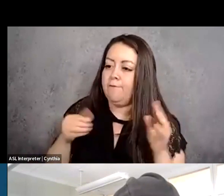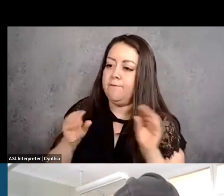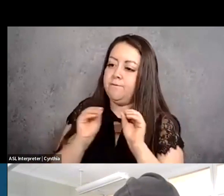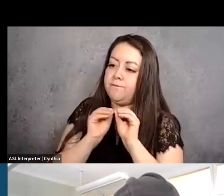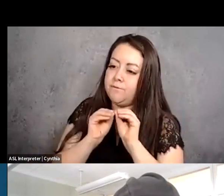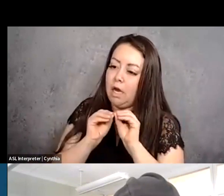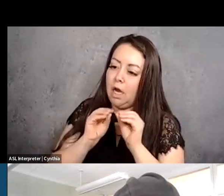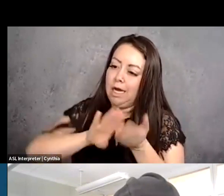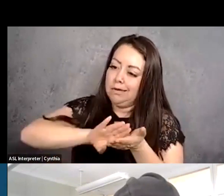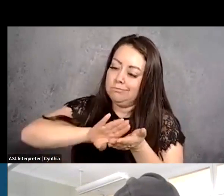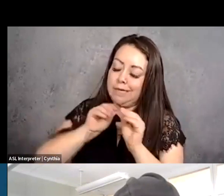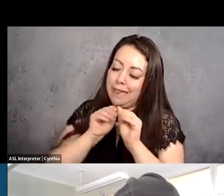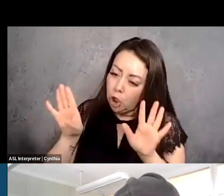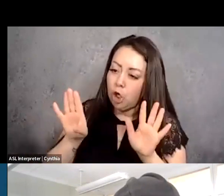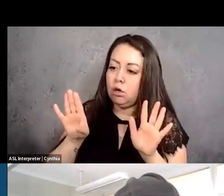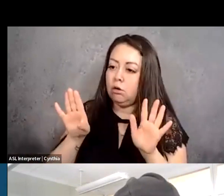check.